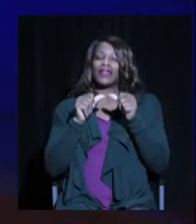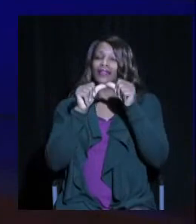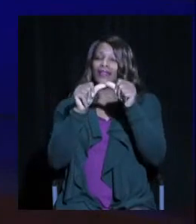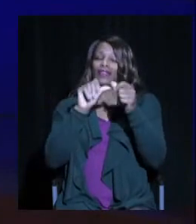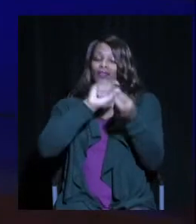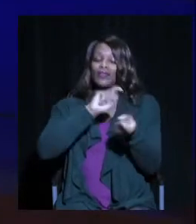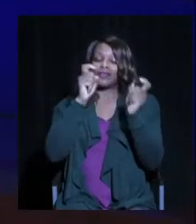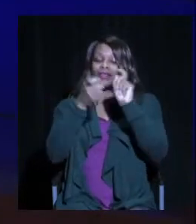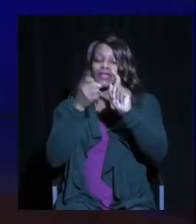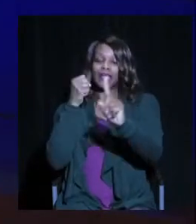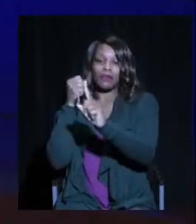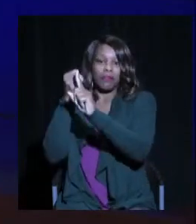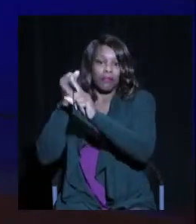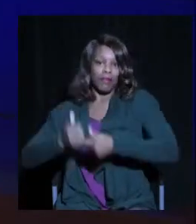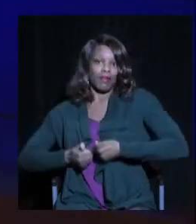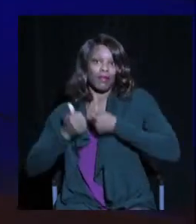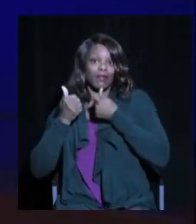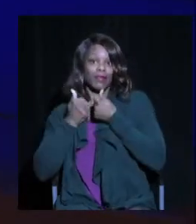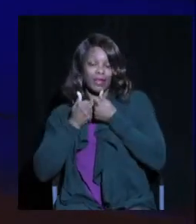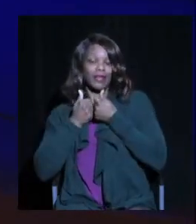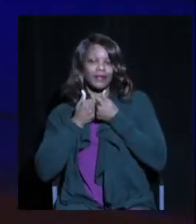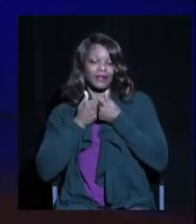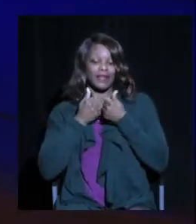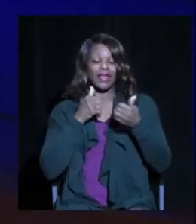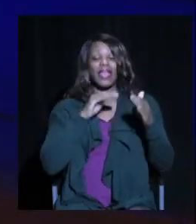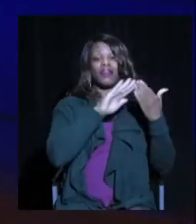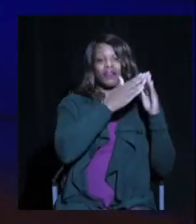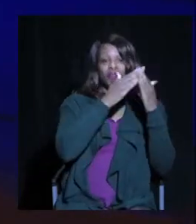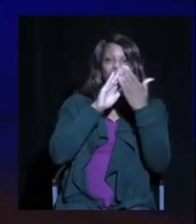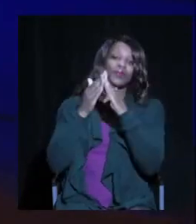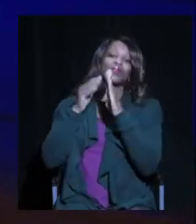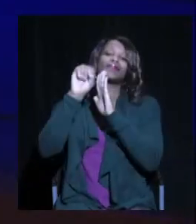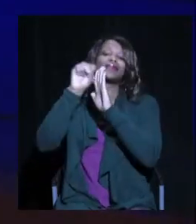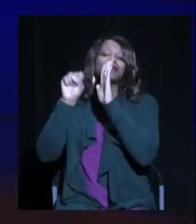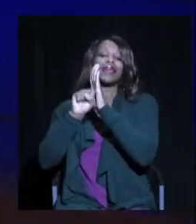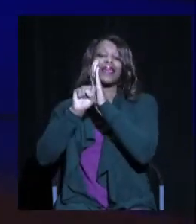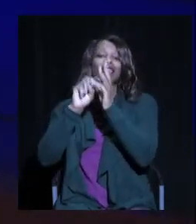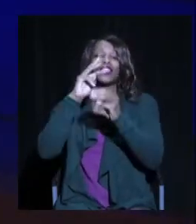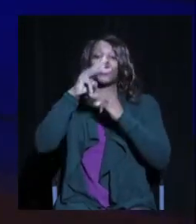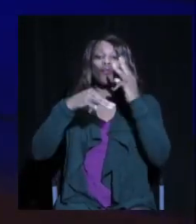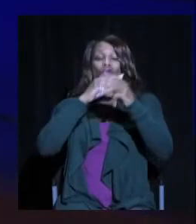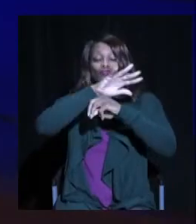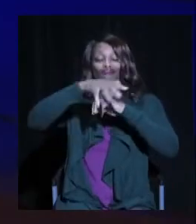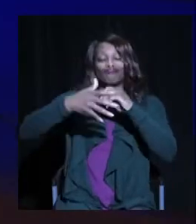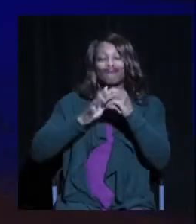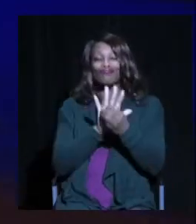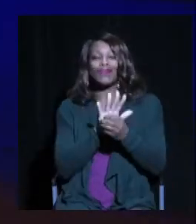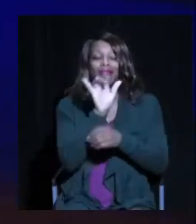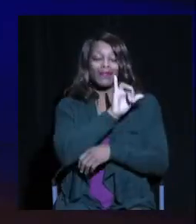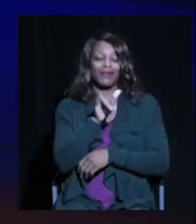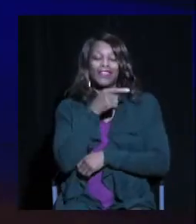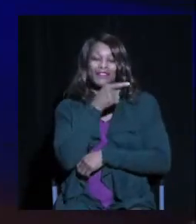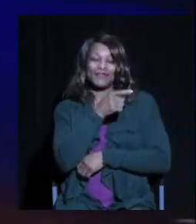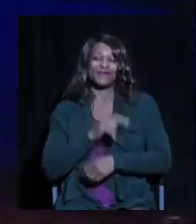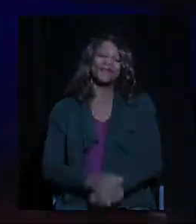and impact lives in our direct community, our state, and around the world, just like Carla.